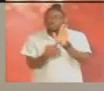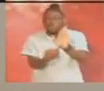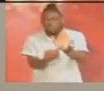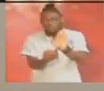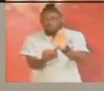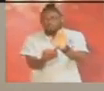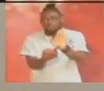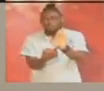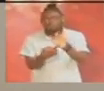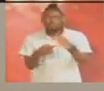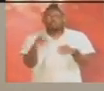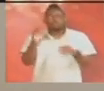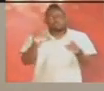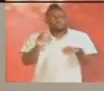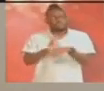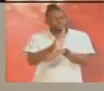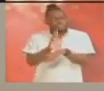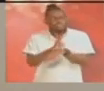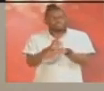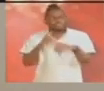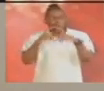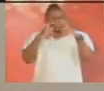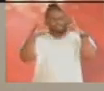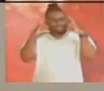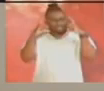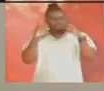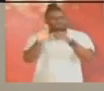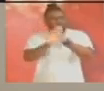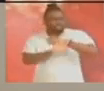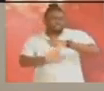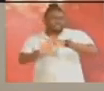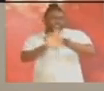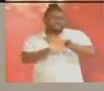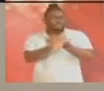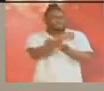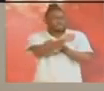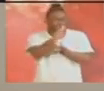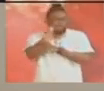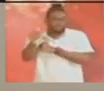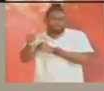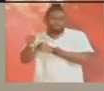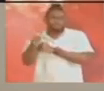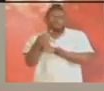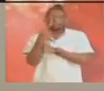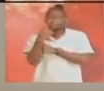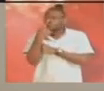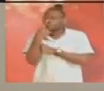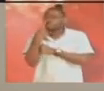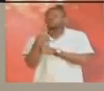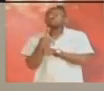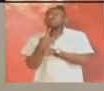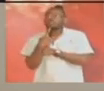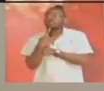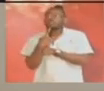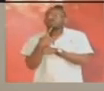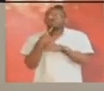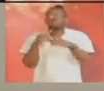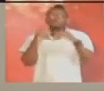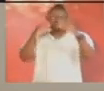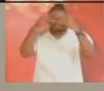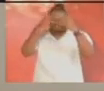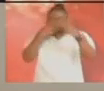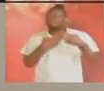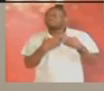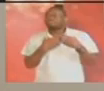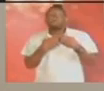our masks over our nose and our mouth, not under our chin. Again, a lot